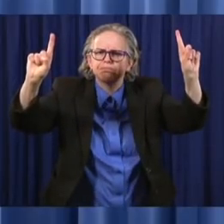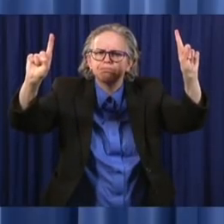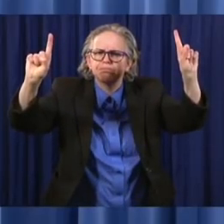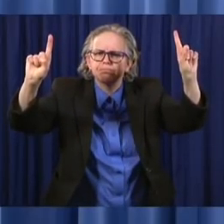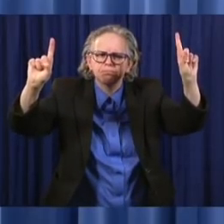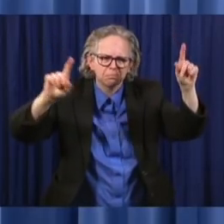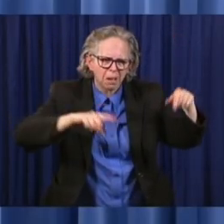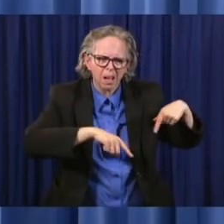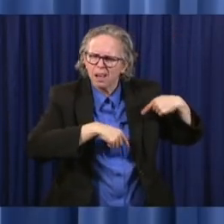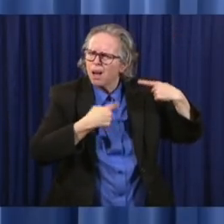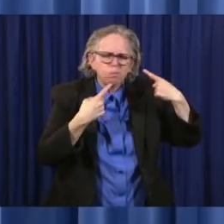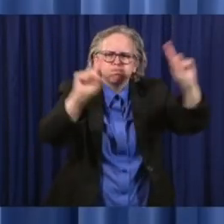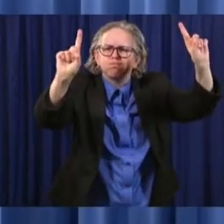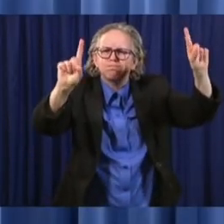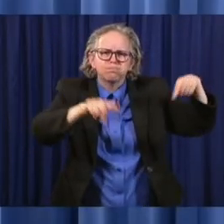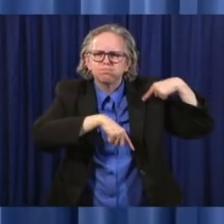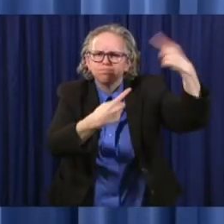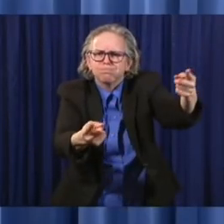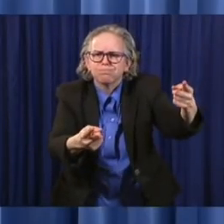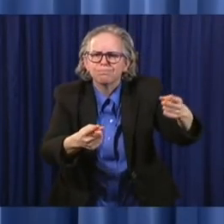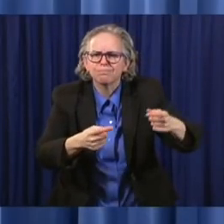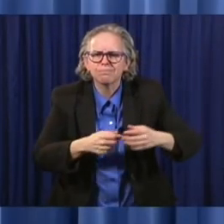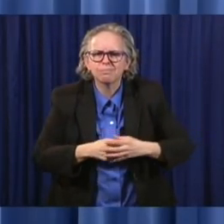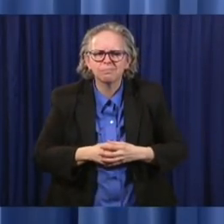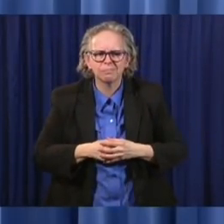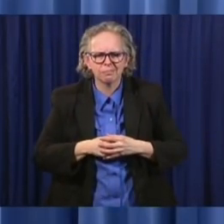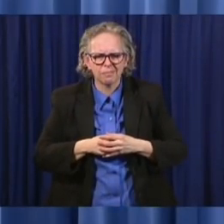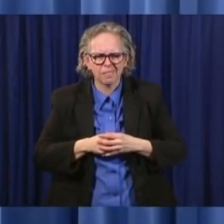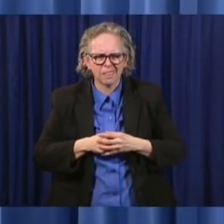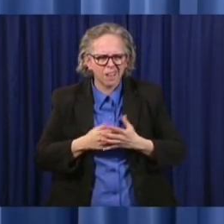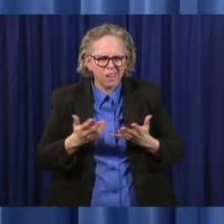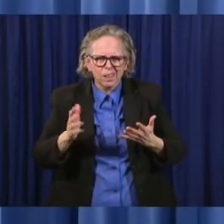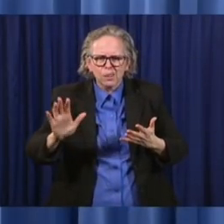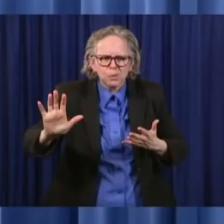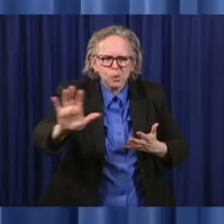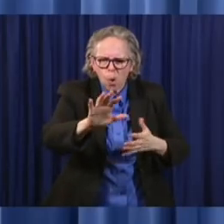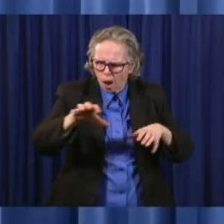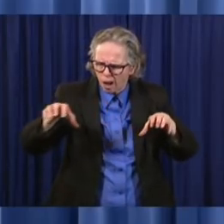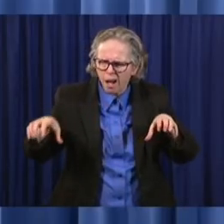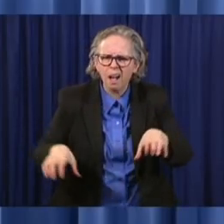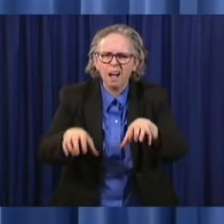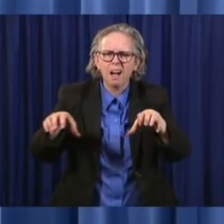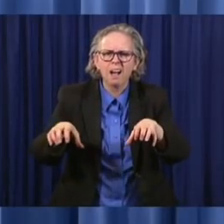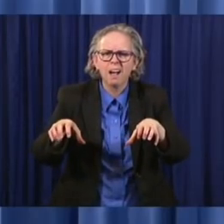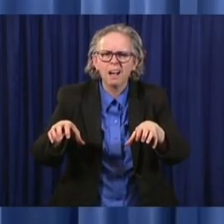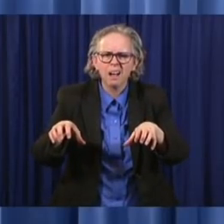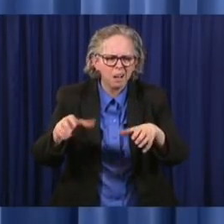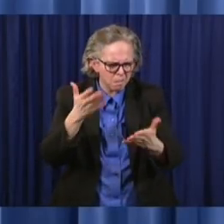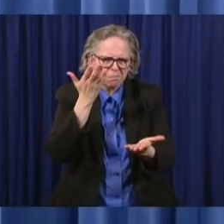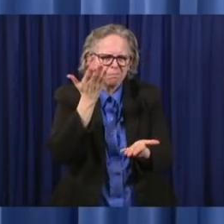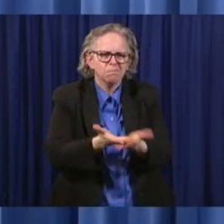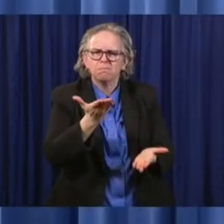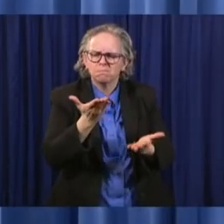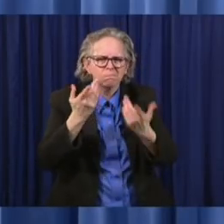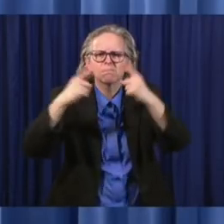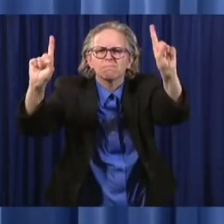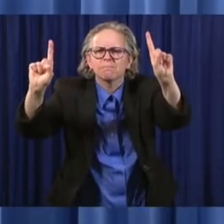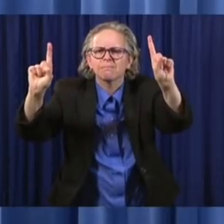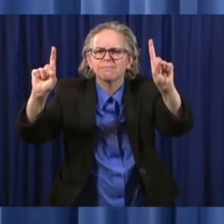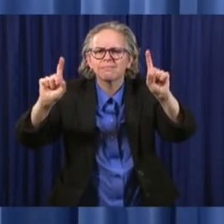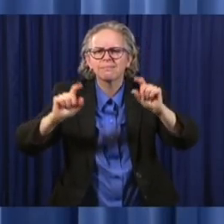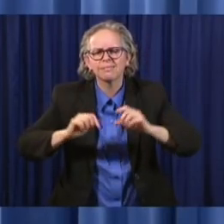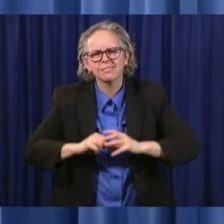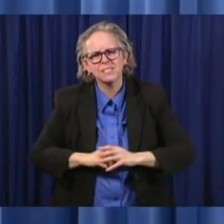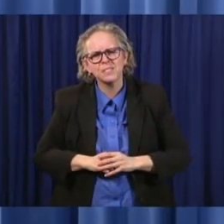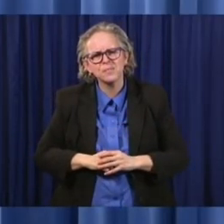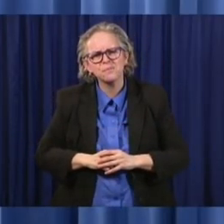highly successful. Great action of the people of the state of Ohio. But these actions that we have taken pursuant to this